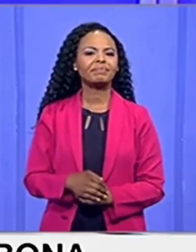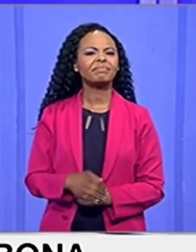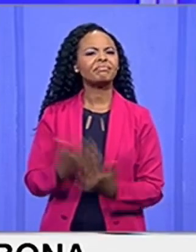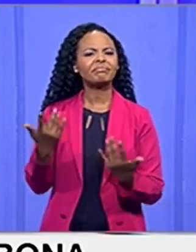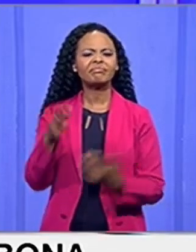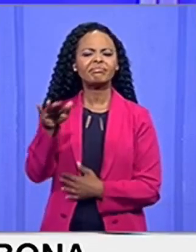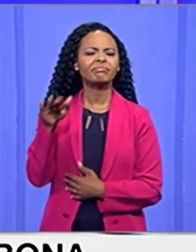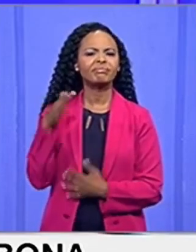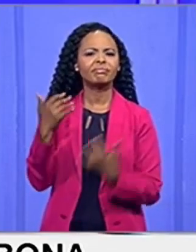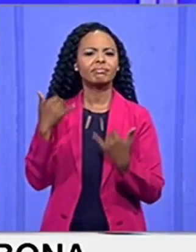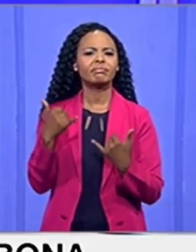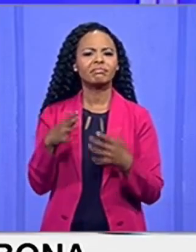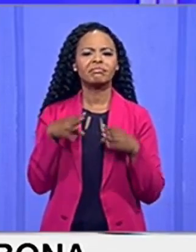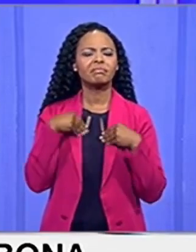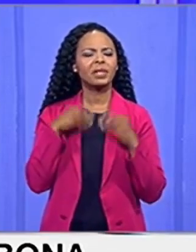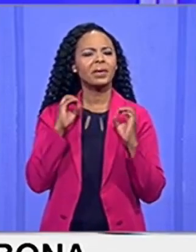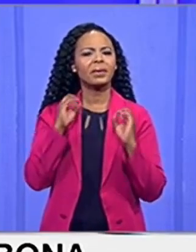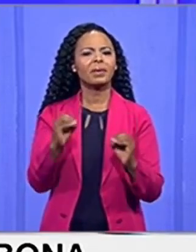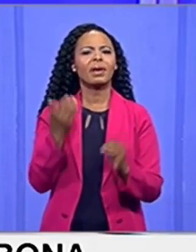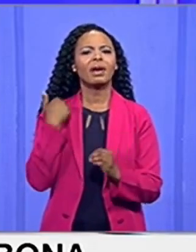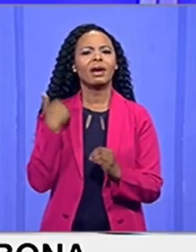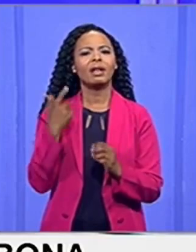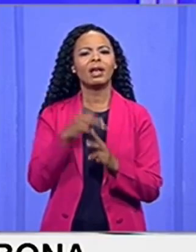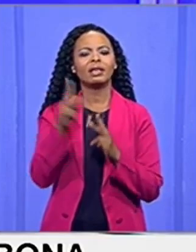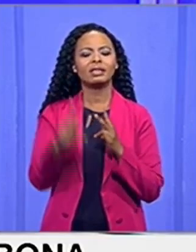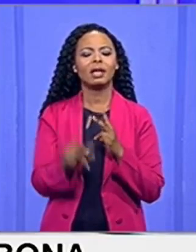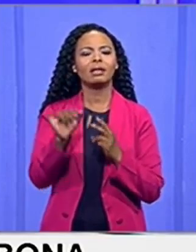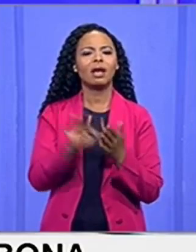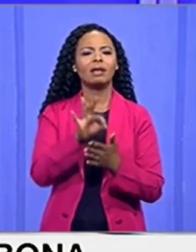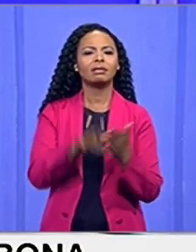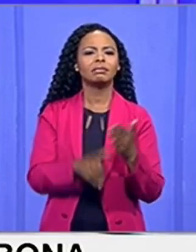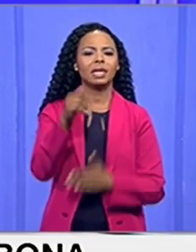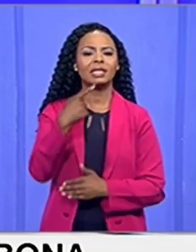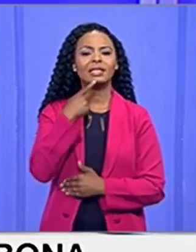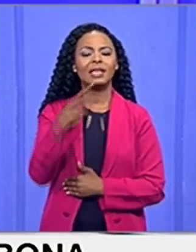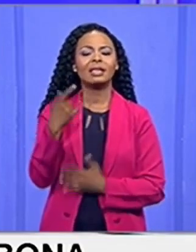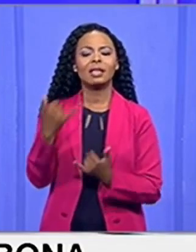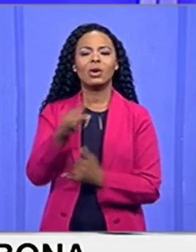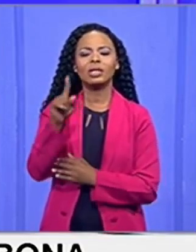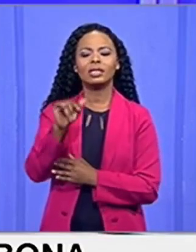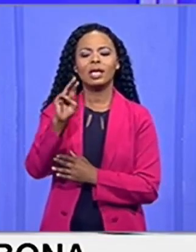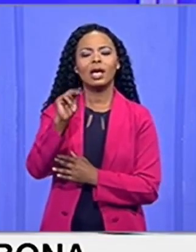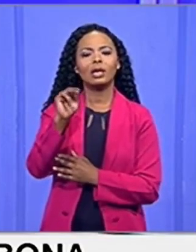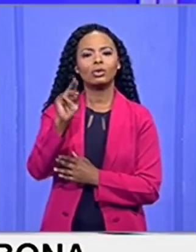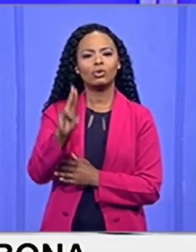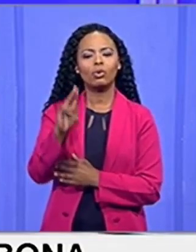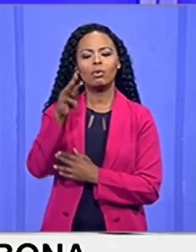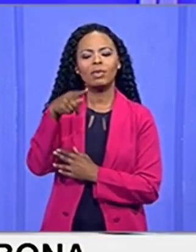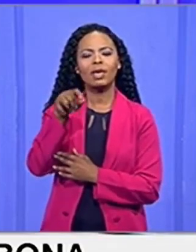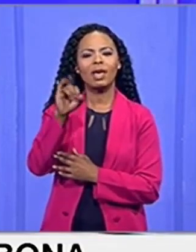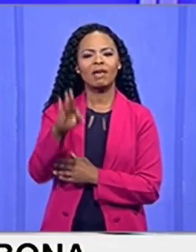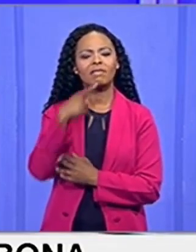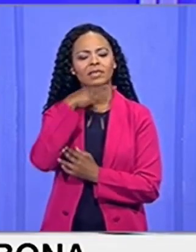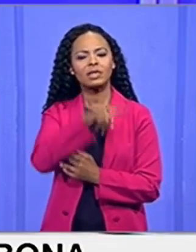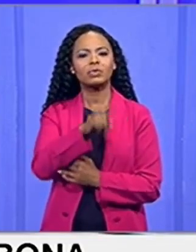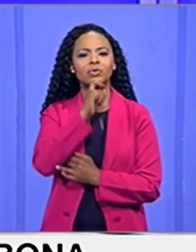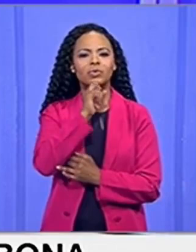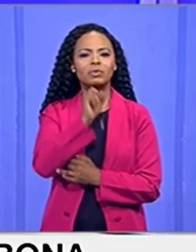amogela dipholo tsa ditlhopho mo tshimologong ya kgwedi le latofatsa gore lekoko le le busang la ZANU-PF le gobeletse.